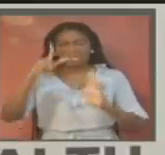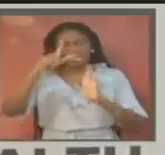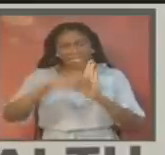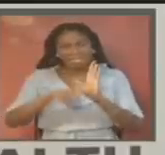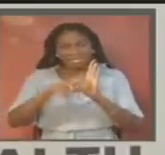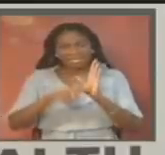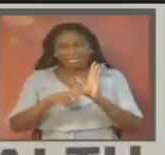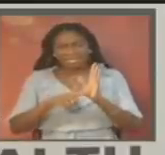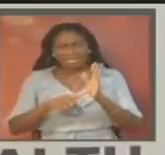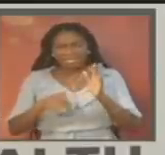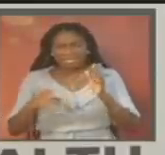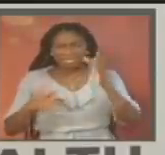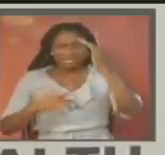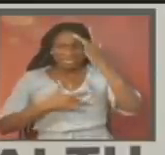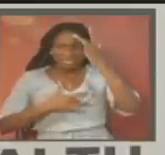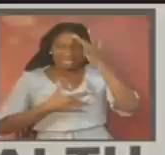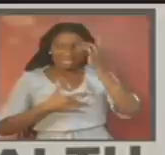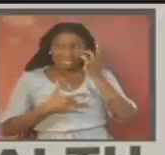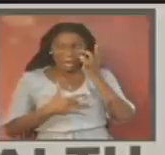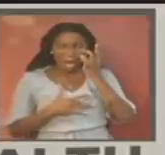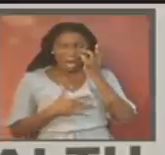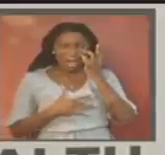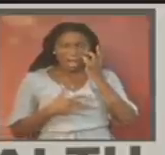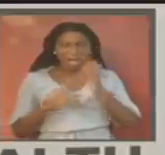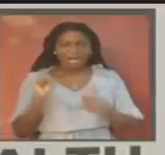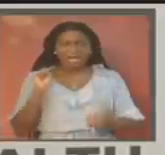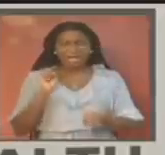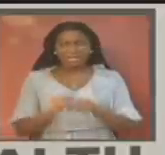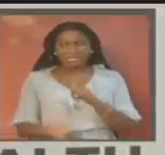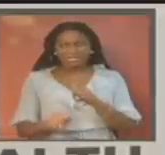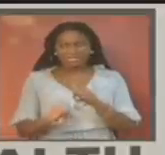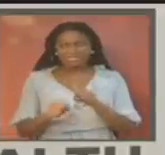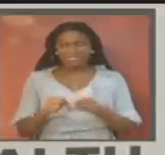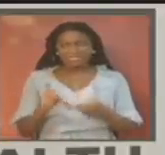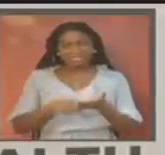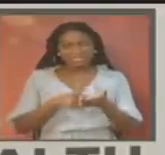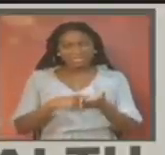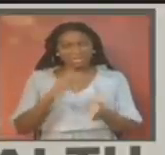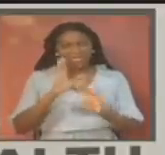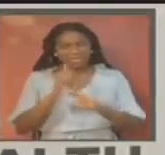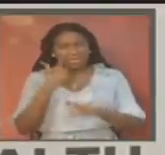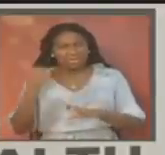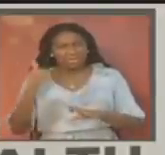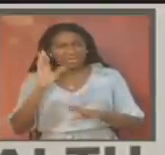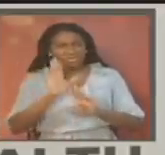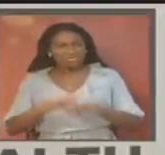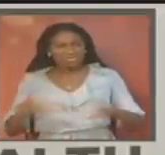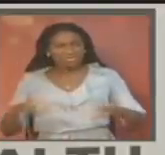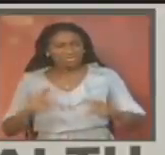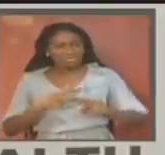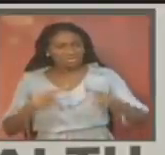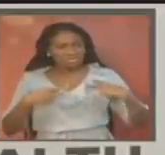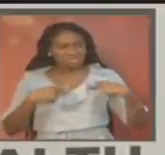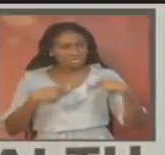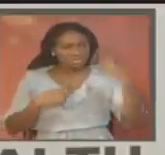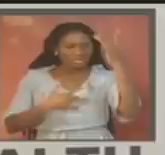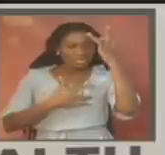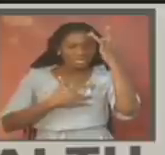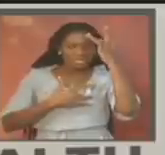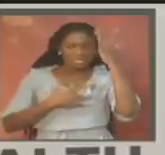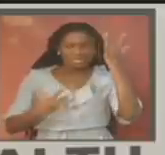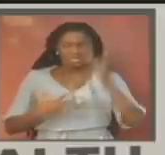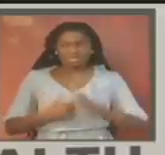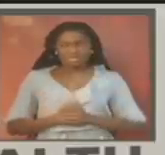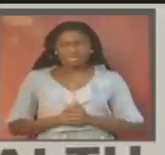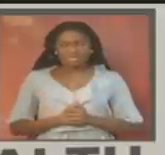But the thing is that they will fool us, because they're asymptomatic, although they're less infectious, because of that,